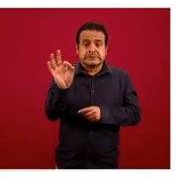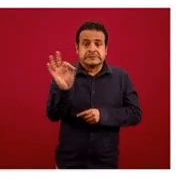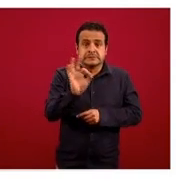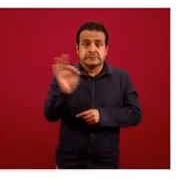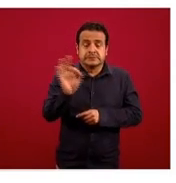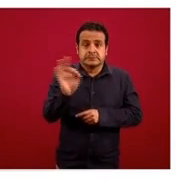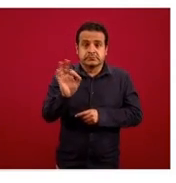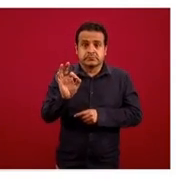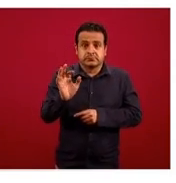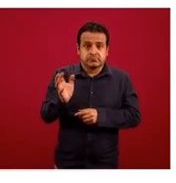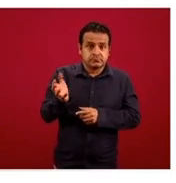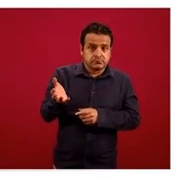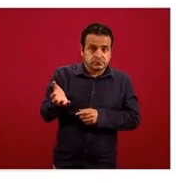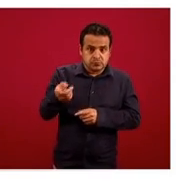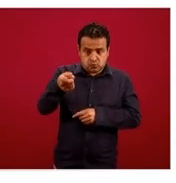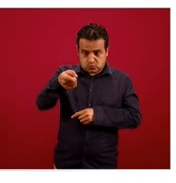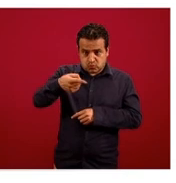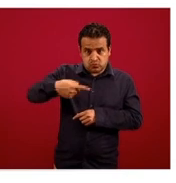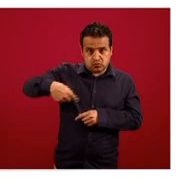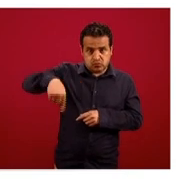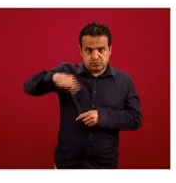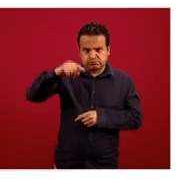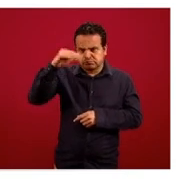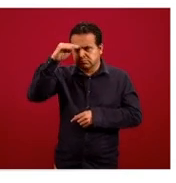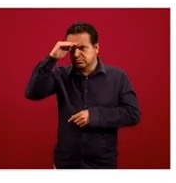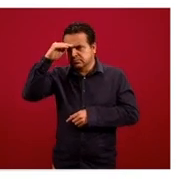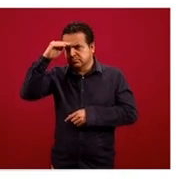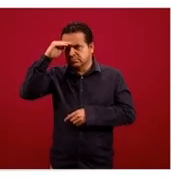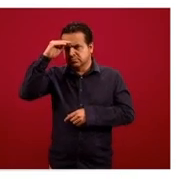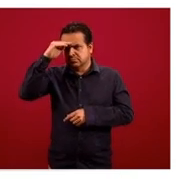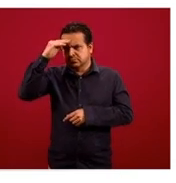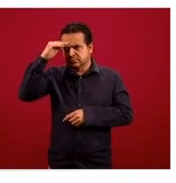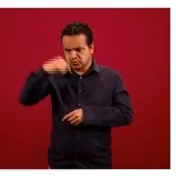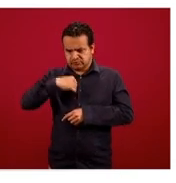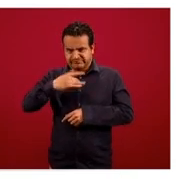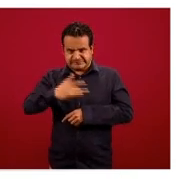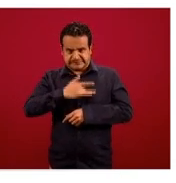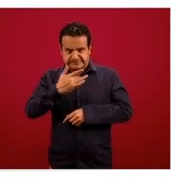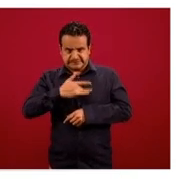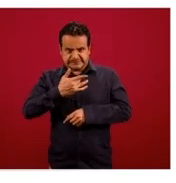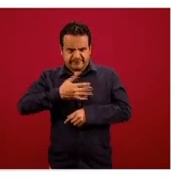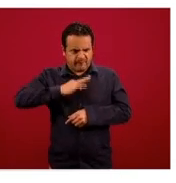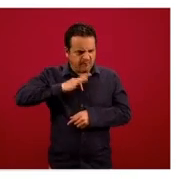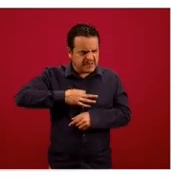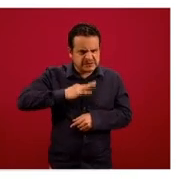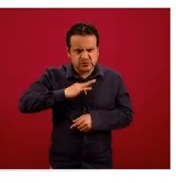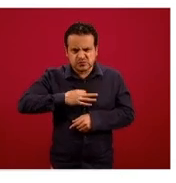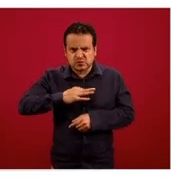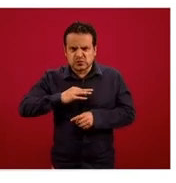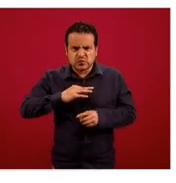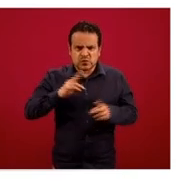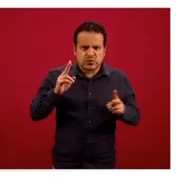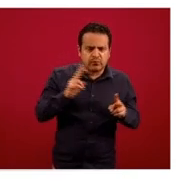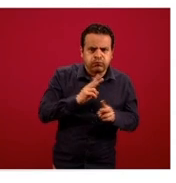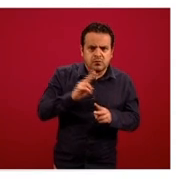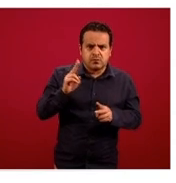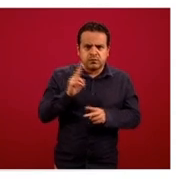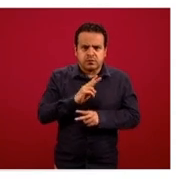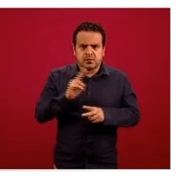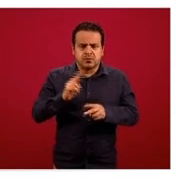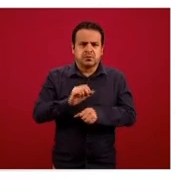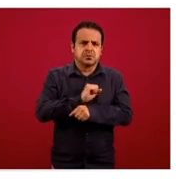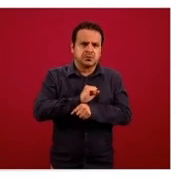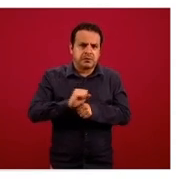suspect case cumulative curve, meaning all of those cases that at some point were cataloged as suspect cases because